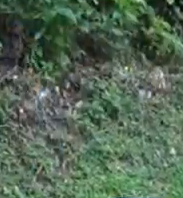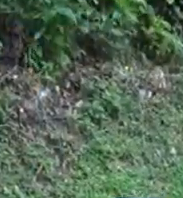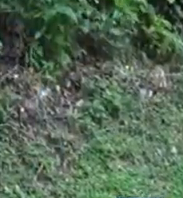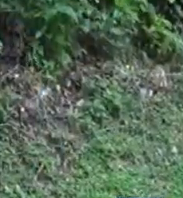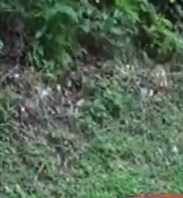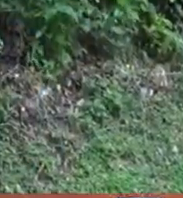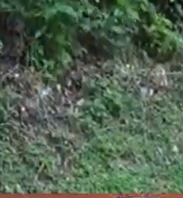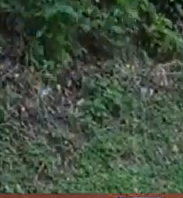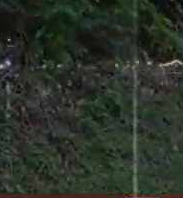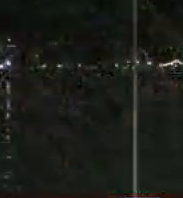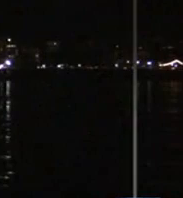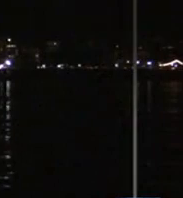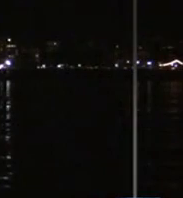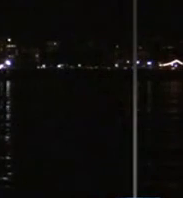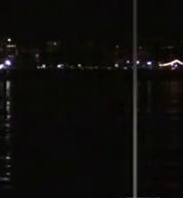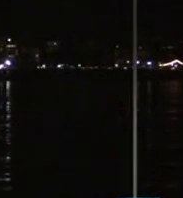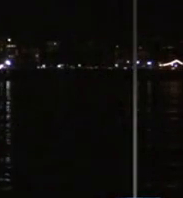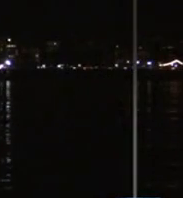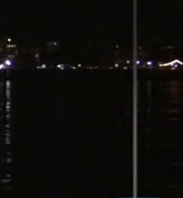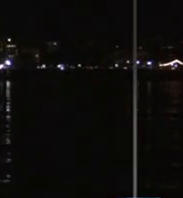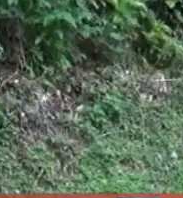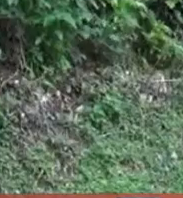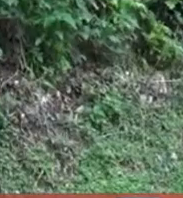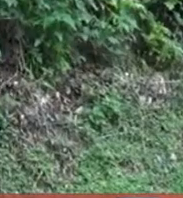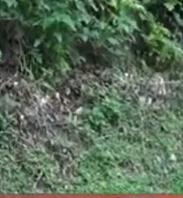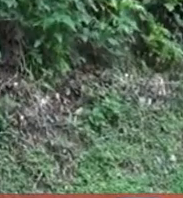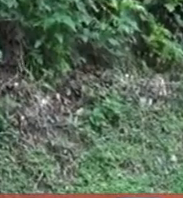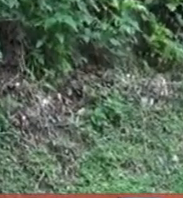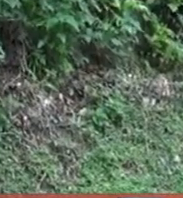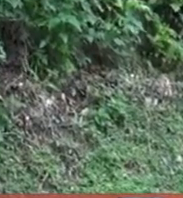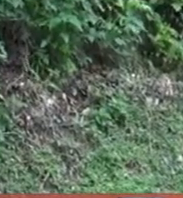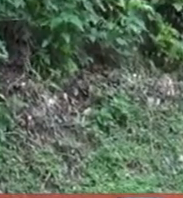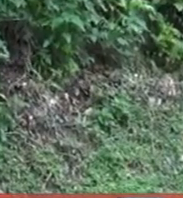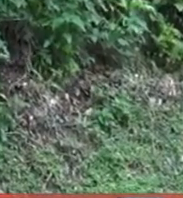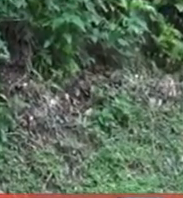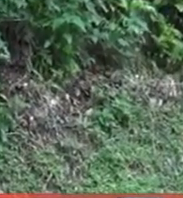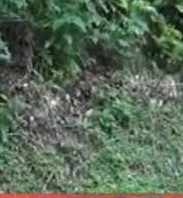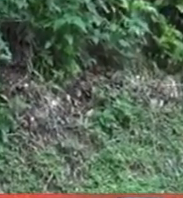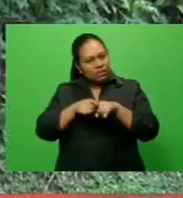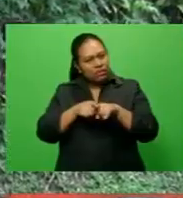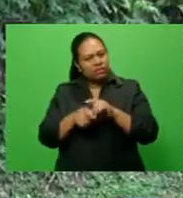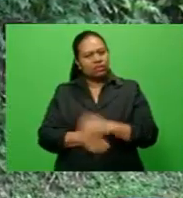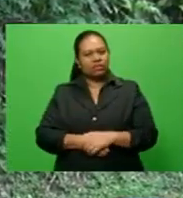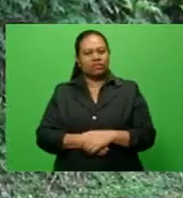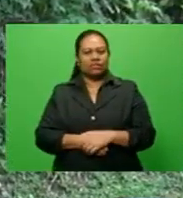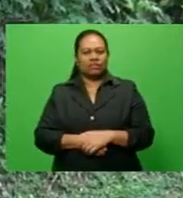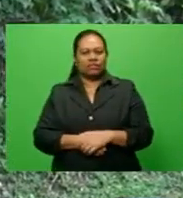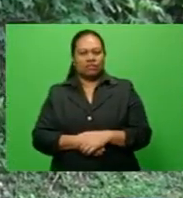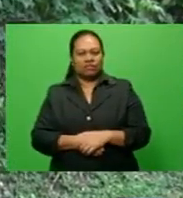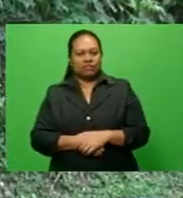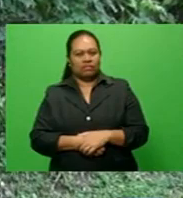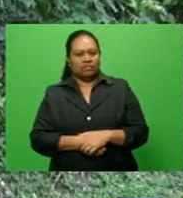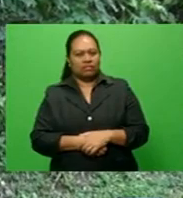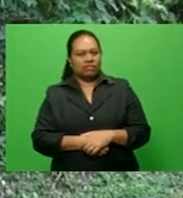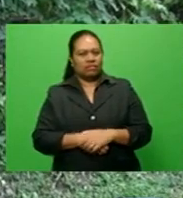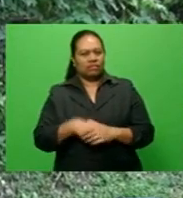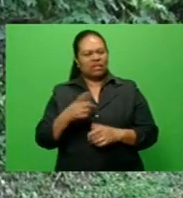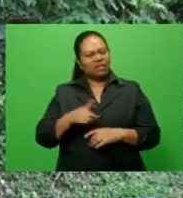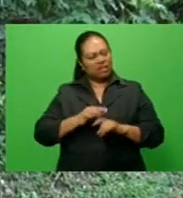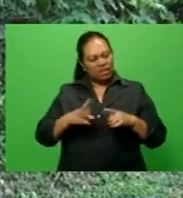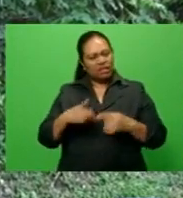I think not permanently. I think they have lessons to learn from it, and as role models they shouldn't be doing things like that,